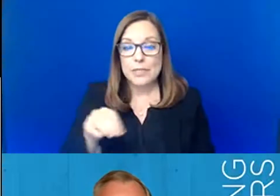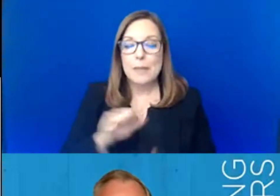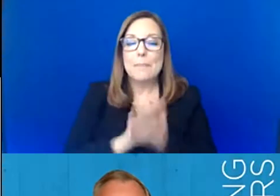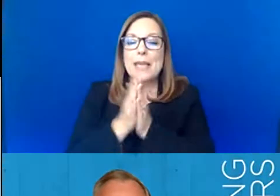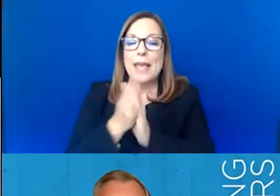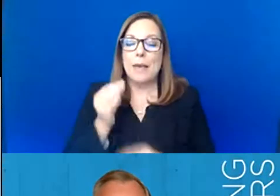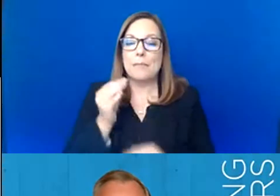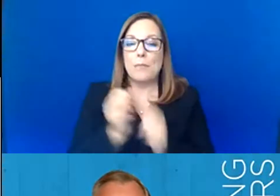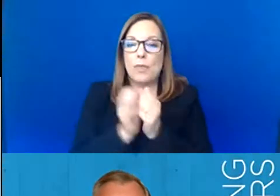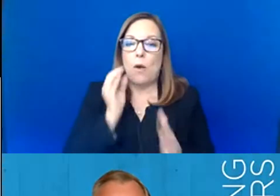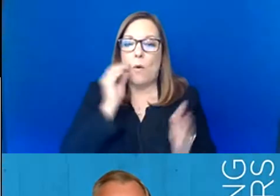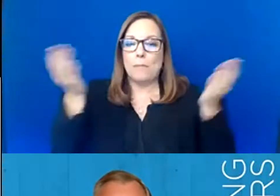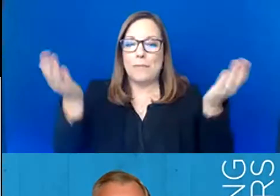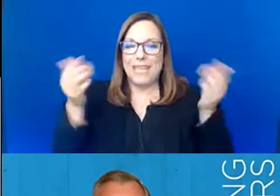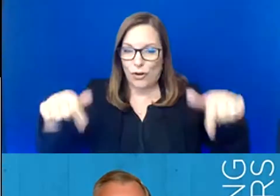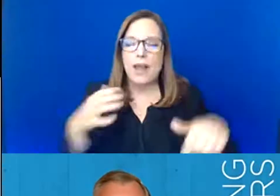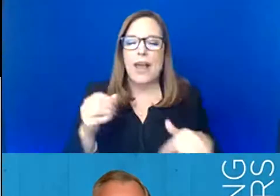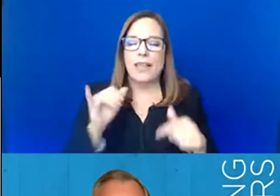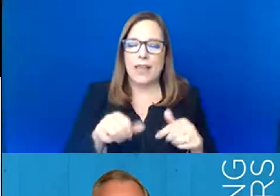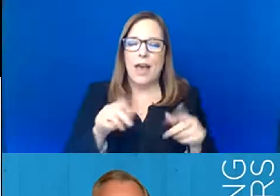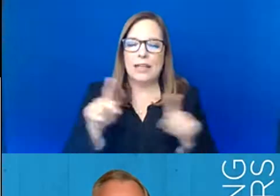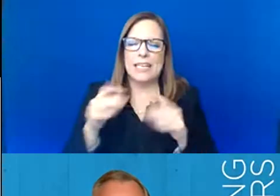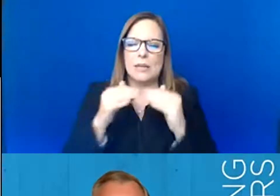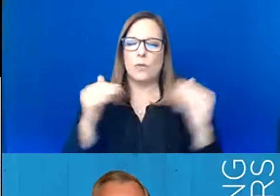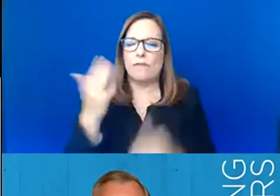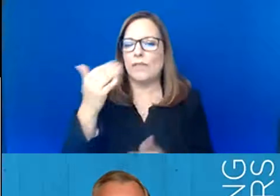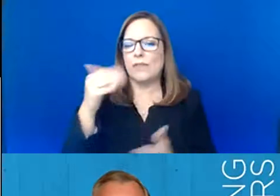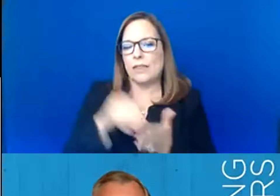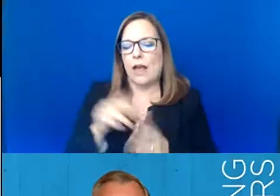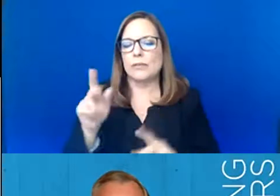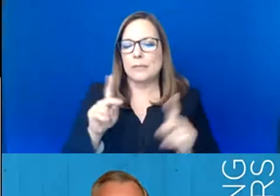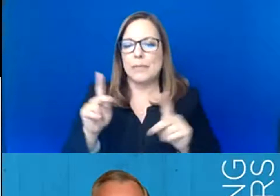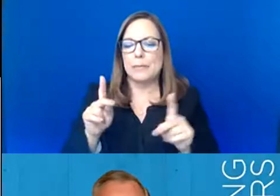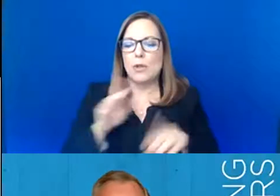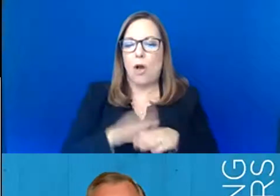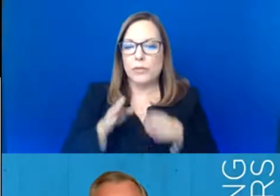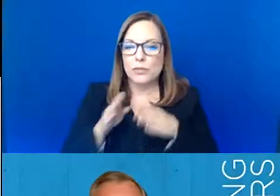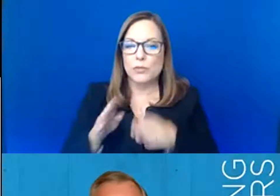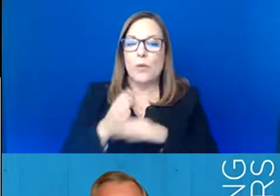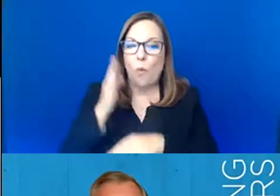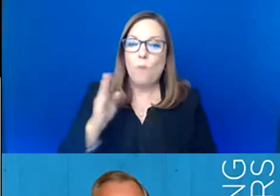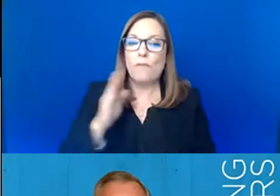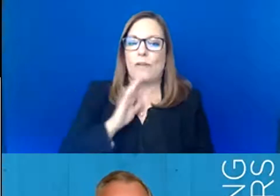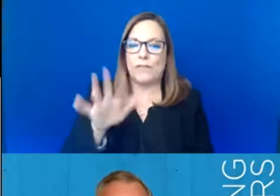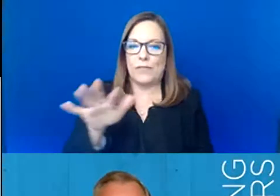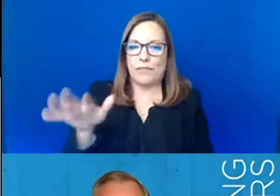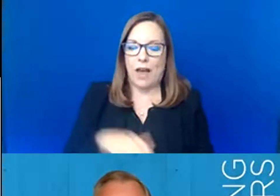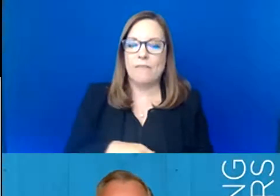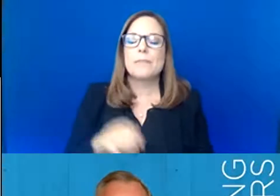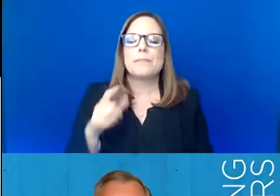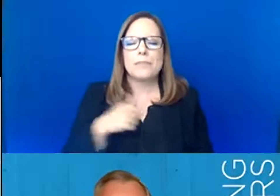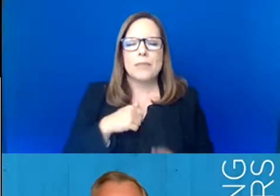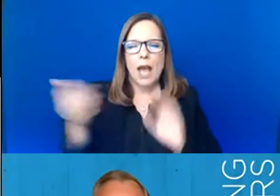to 15,000 people on the streets of LA are 55 plus. I took a brief look at Orange County, San